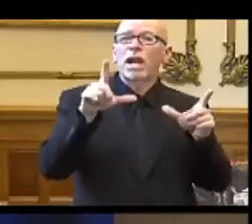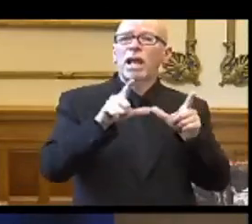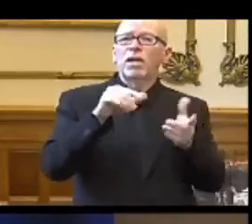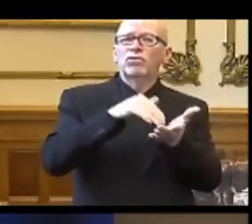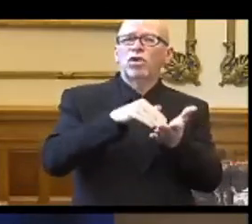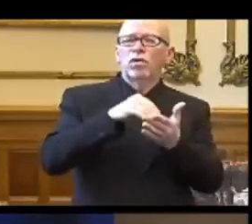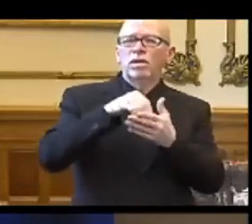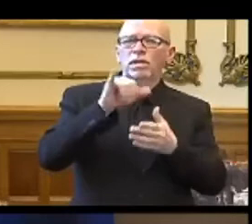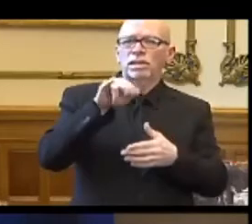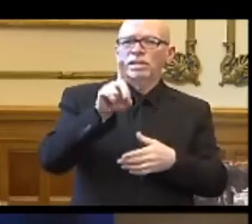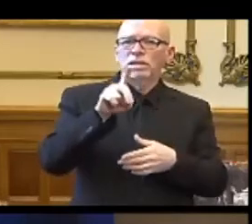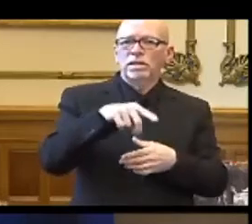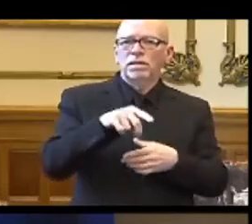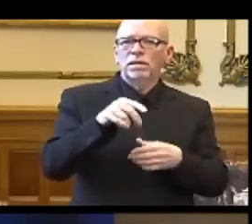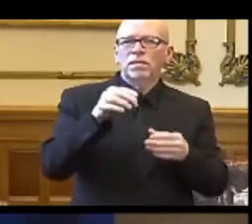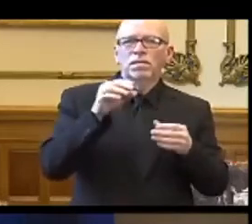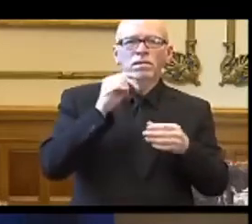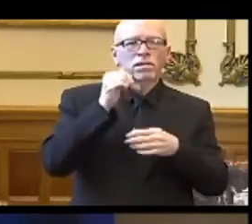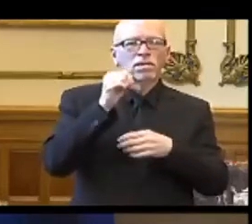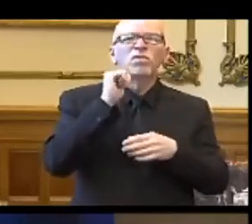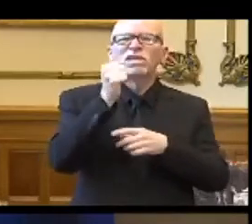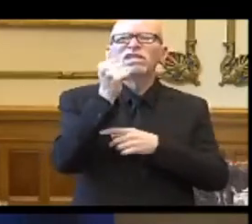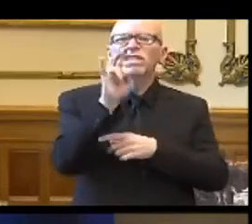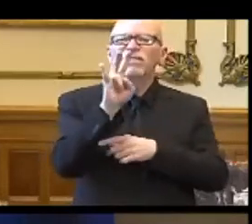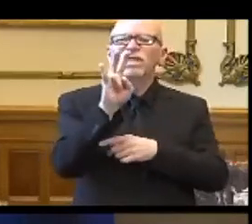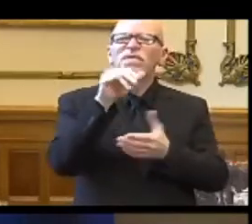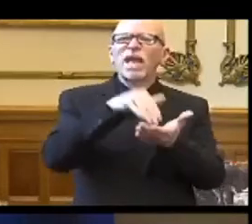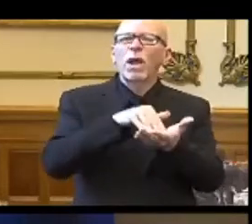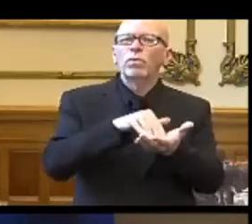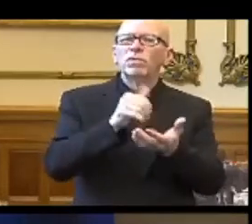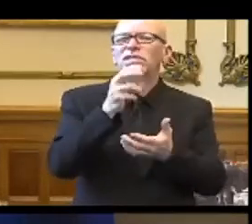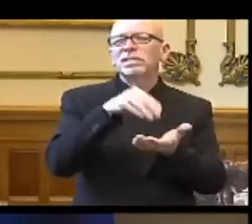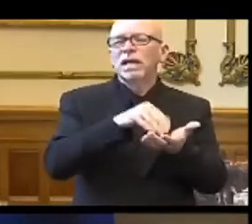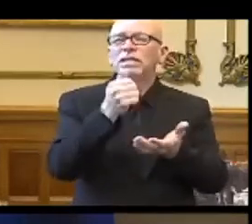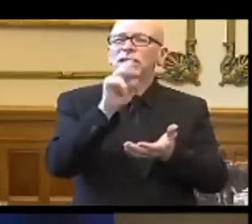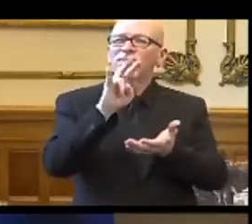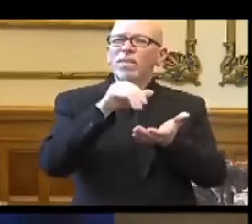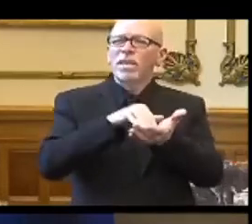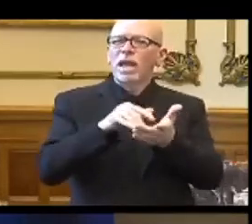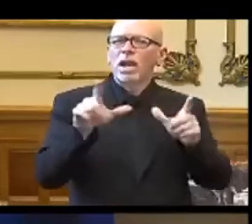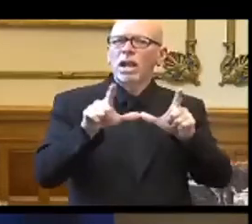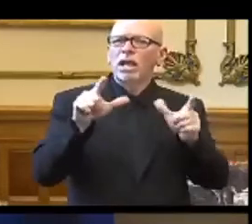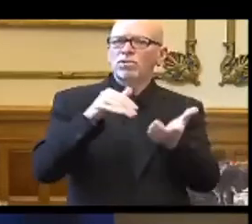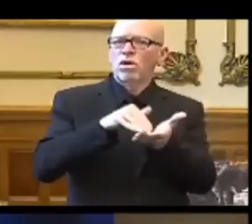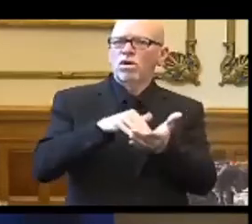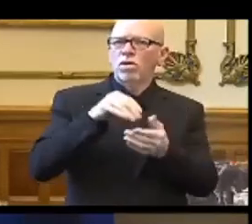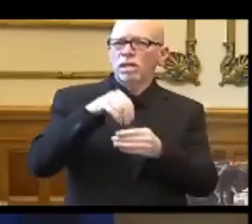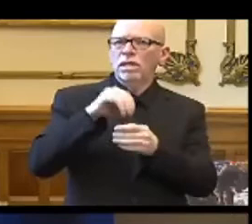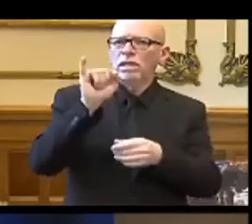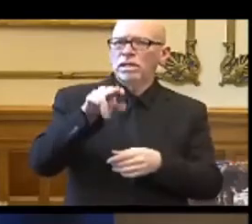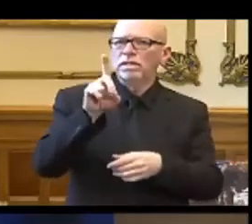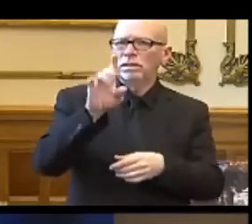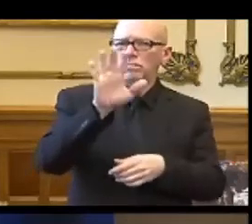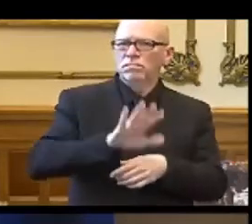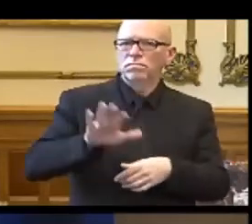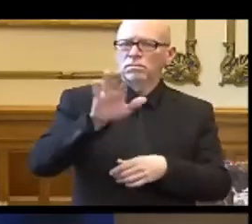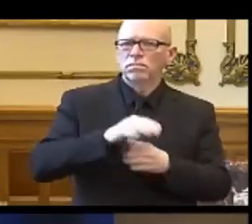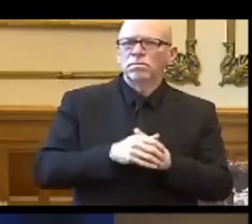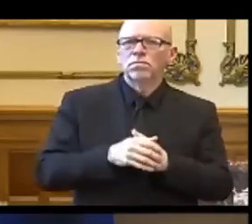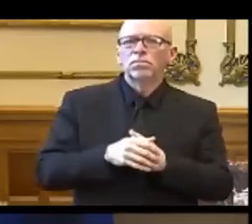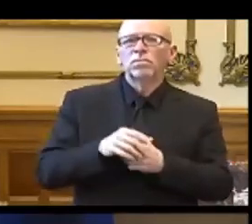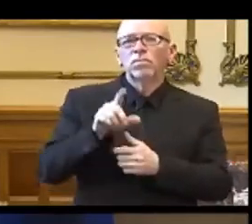of Indiana. Almost 17,000 licensed physicians in the state of Indiana.